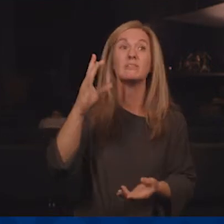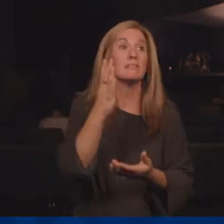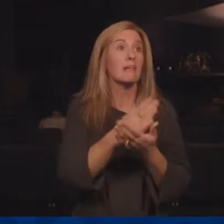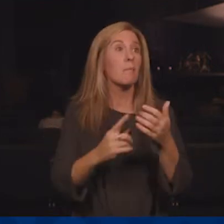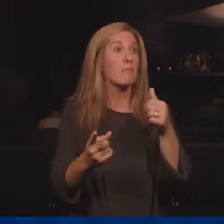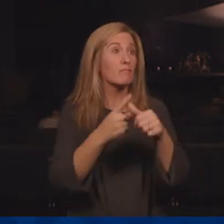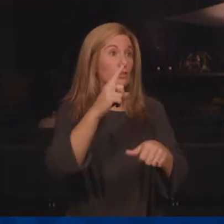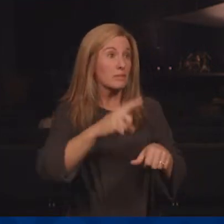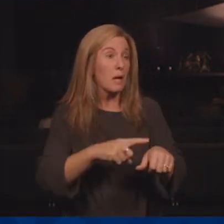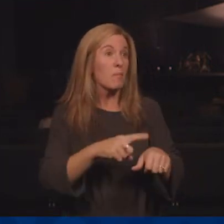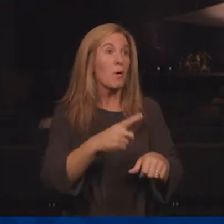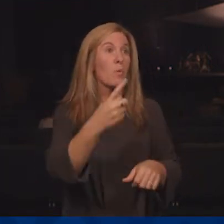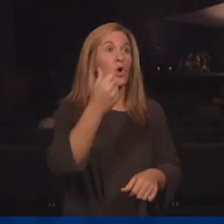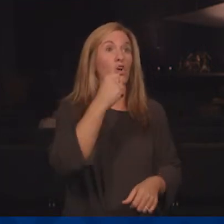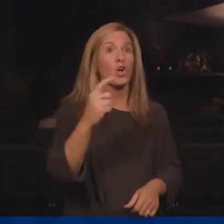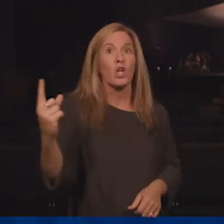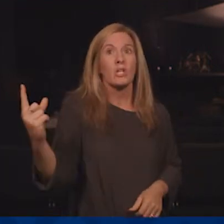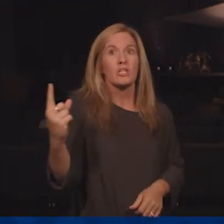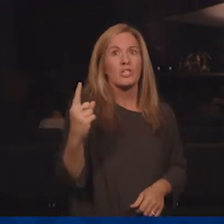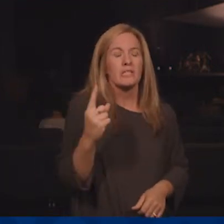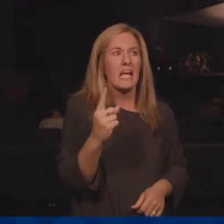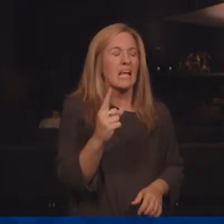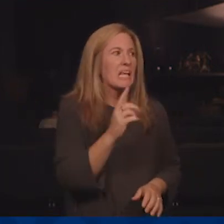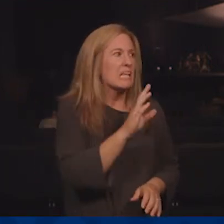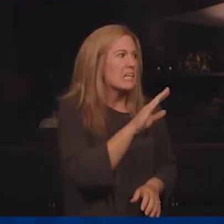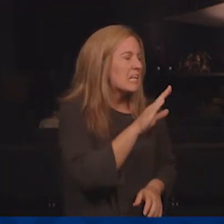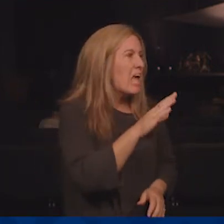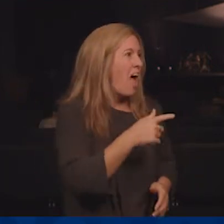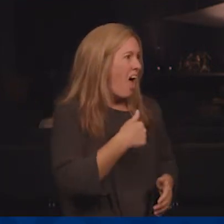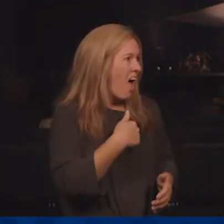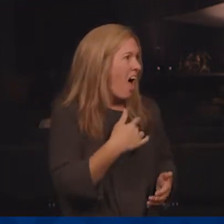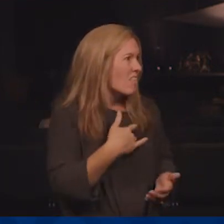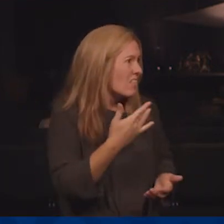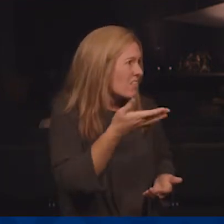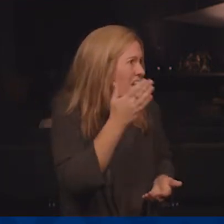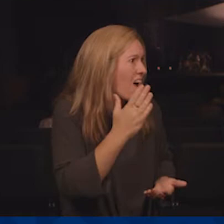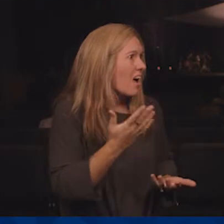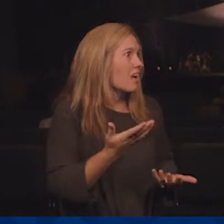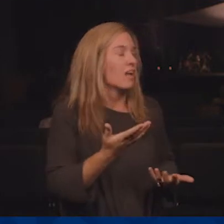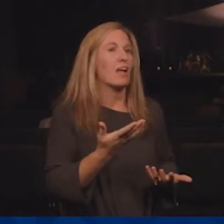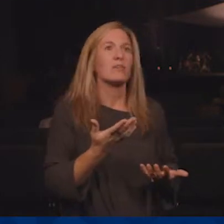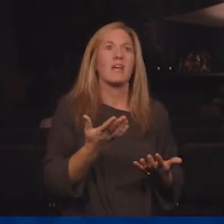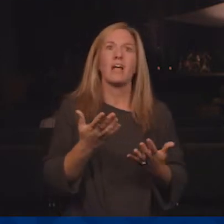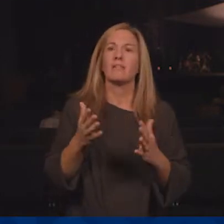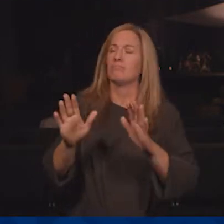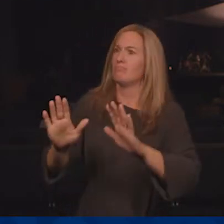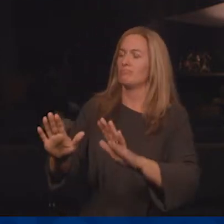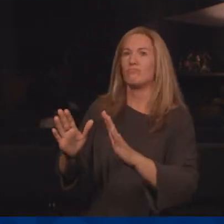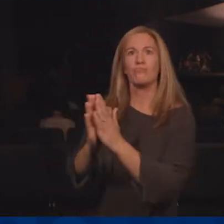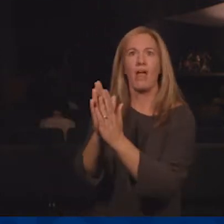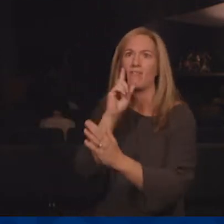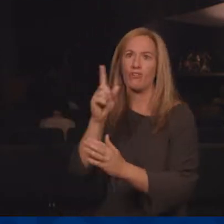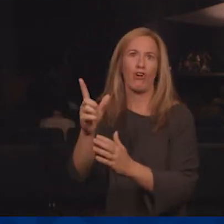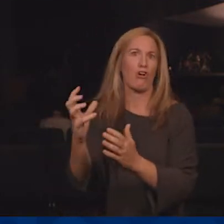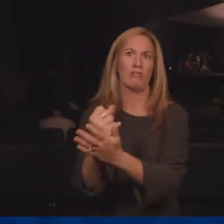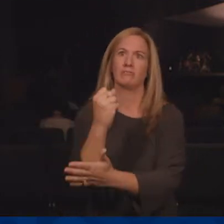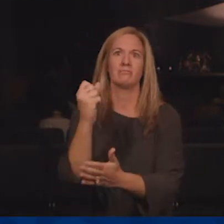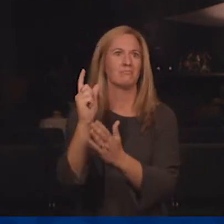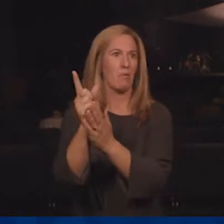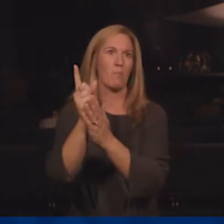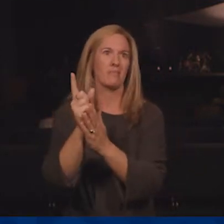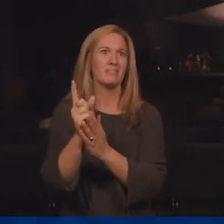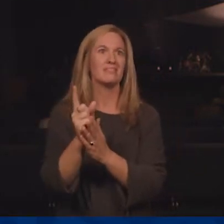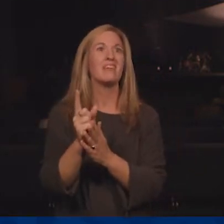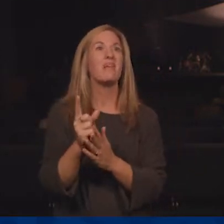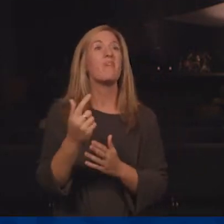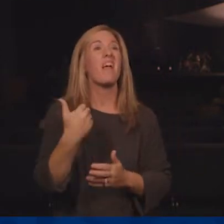girl whisper to me, "I feel God." And I got to pray for her in that moment. And we had over 45 middle and high